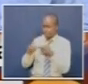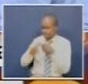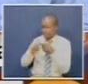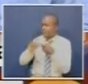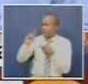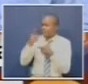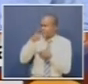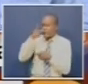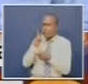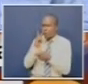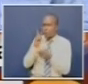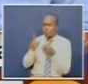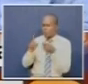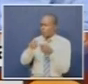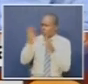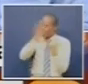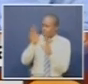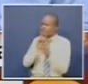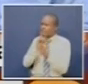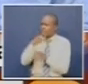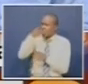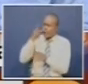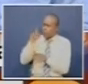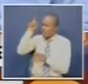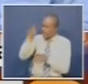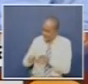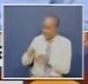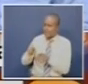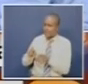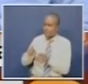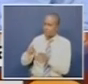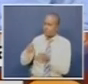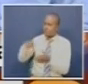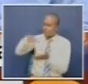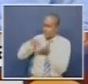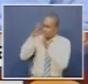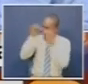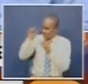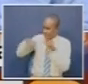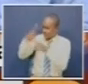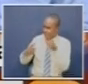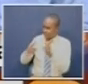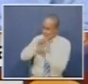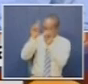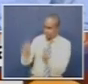essentially saying, and you as Wiper saying, Kalonzo must be the presidential candidate next year?